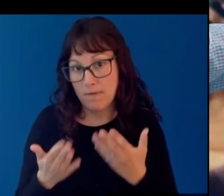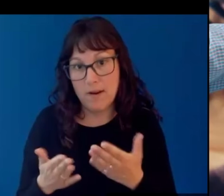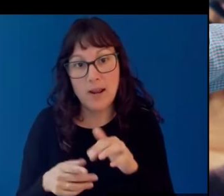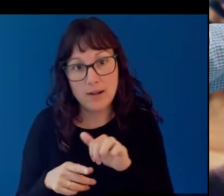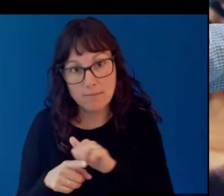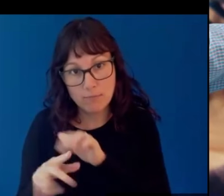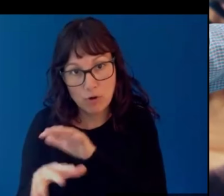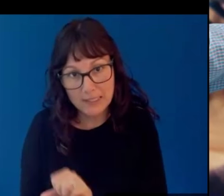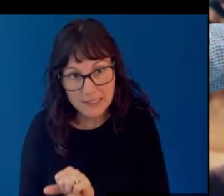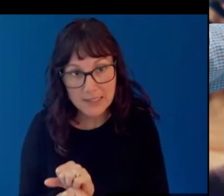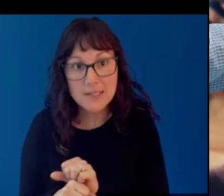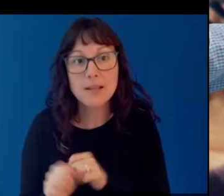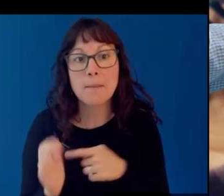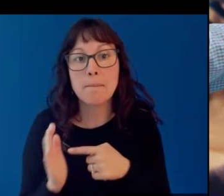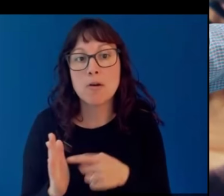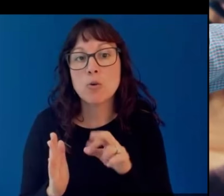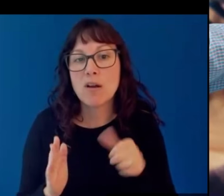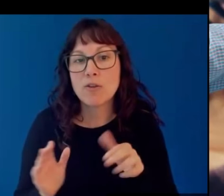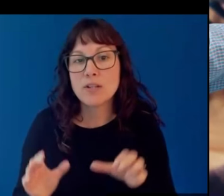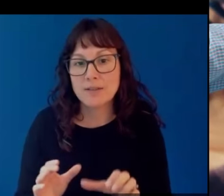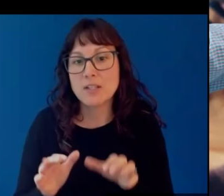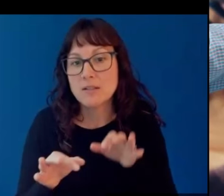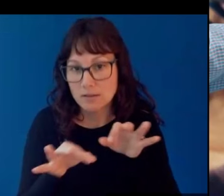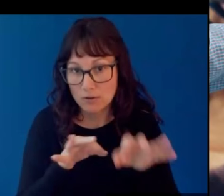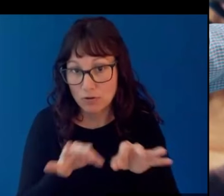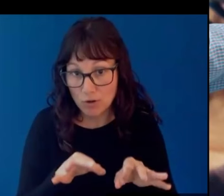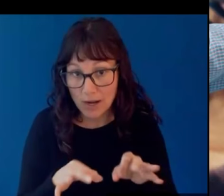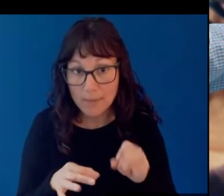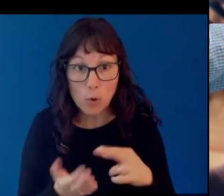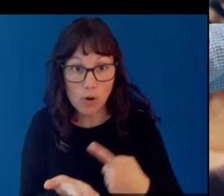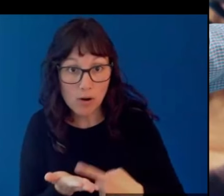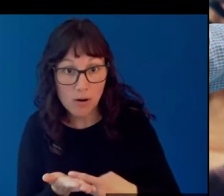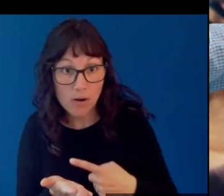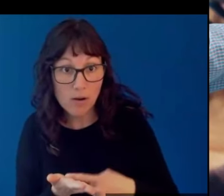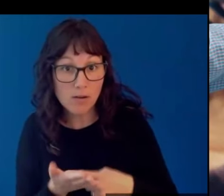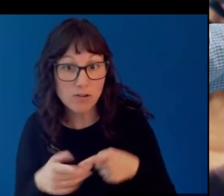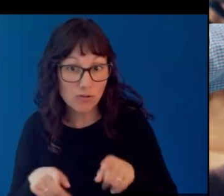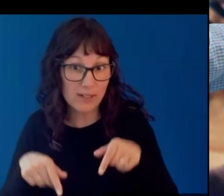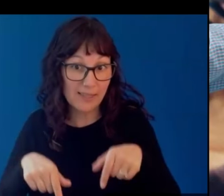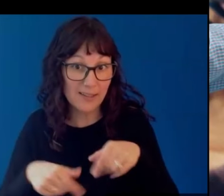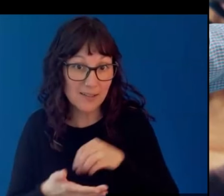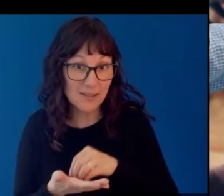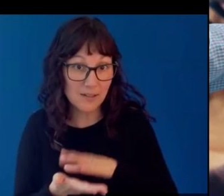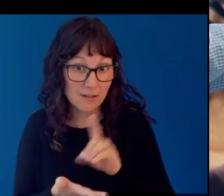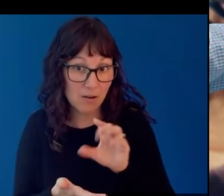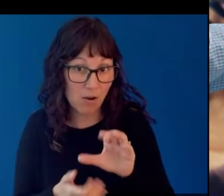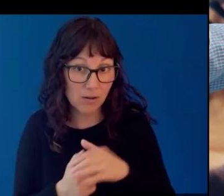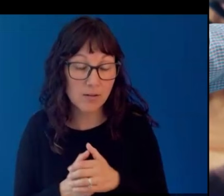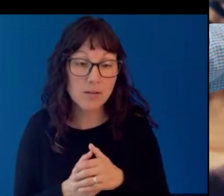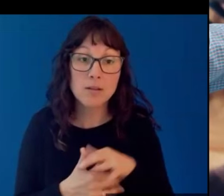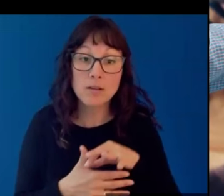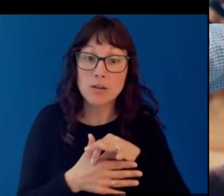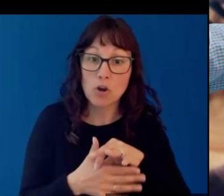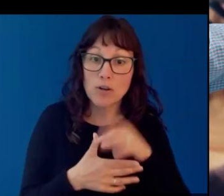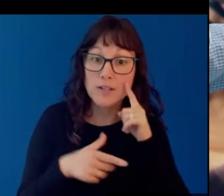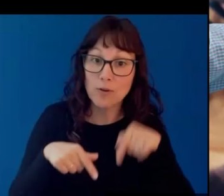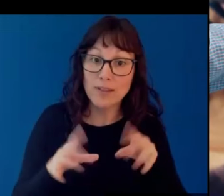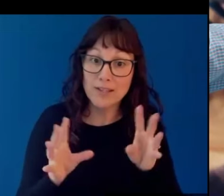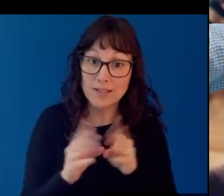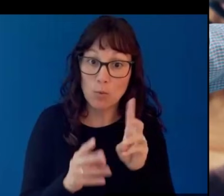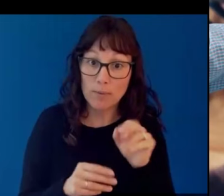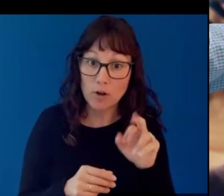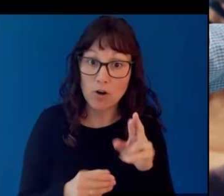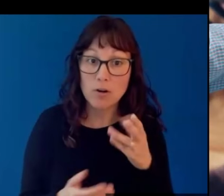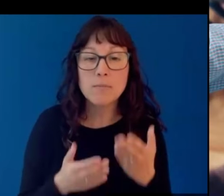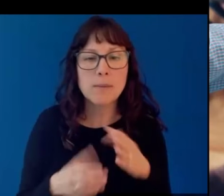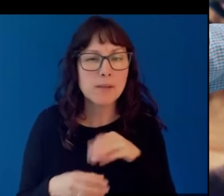practices, models, or other activities described or discussed in this document. The contents of this webinar may